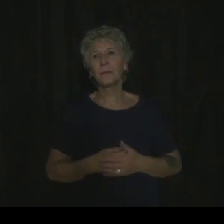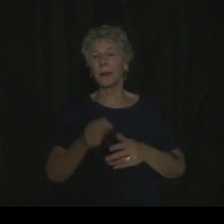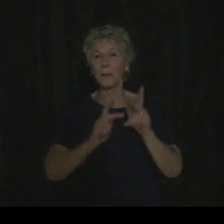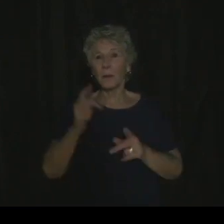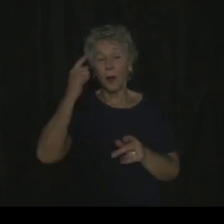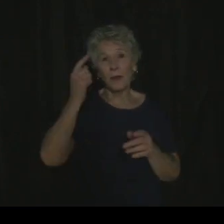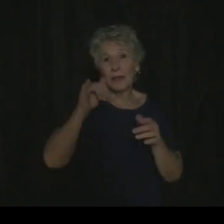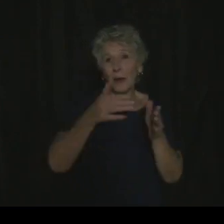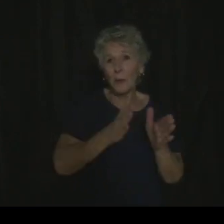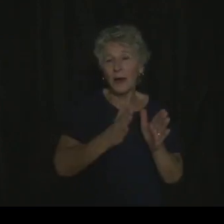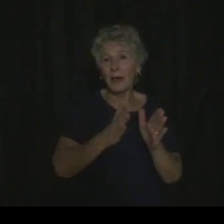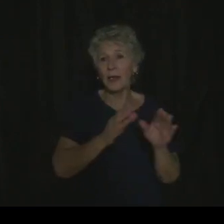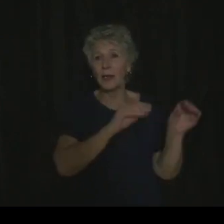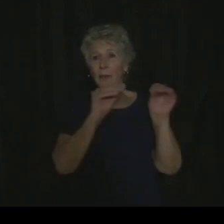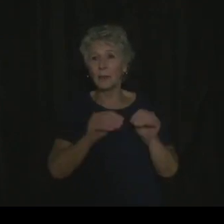way are putting